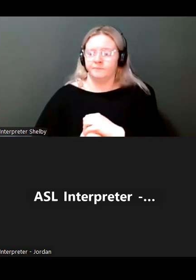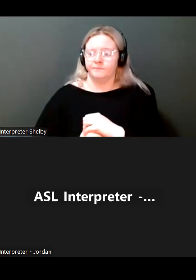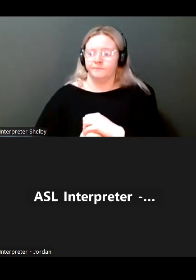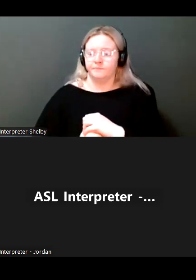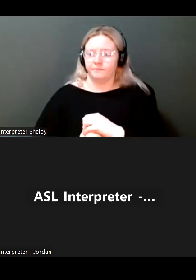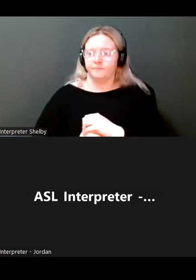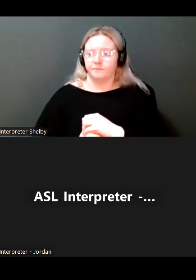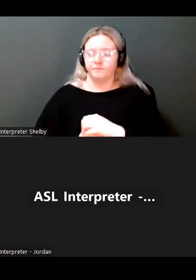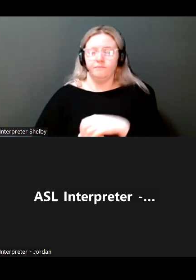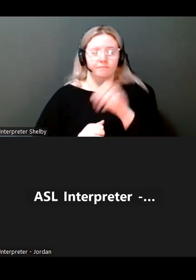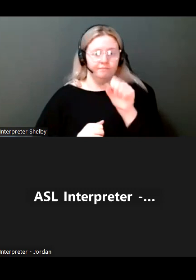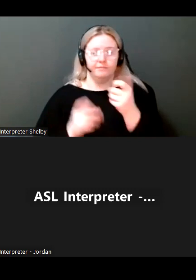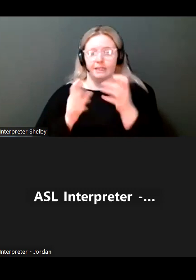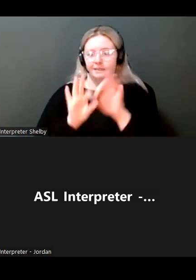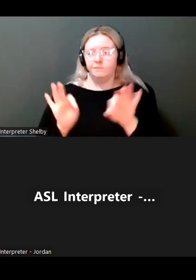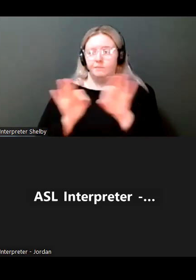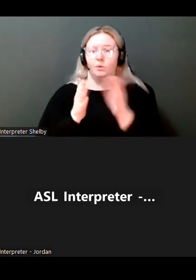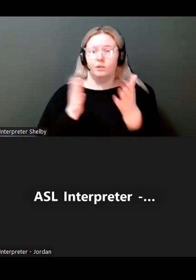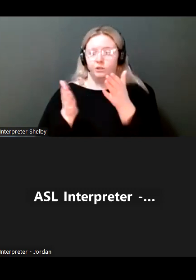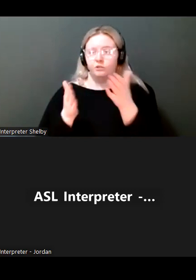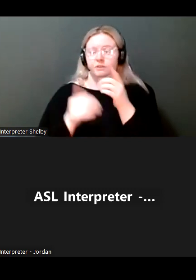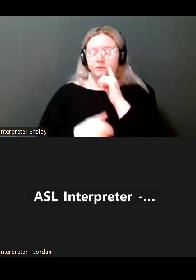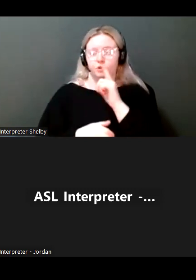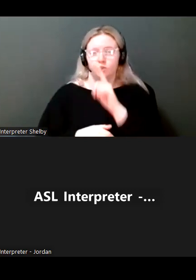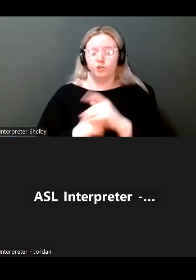Yeah, very important services to know about for sure.